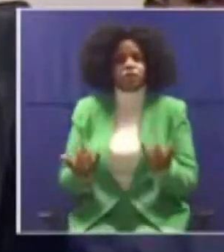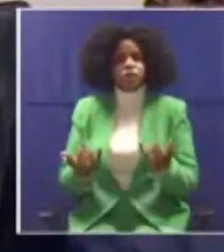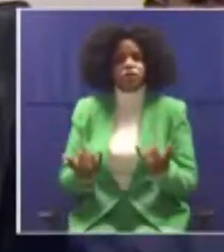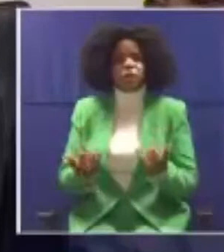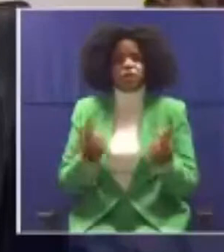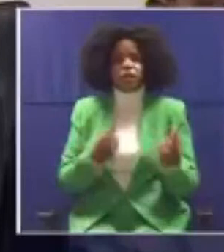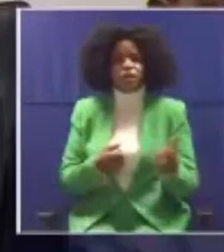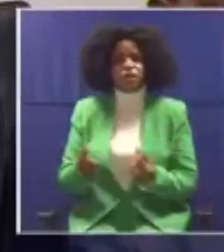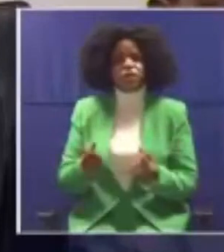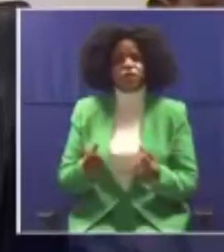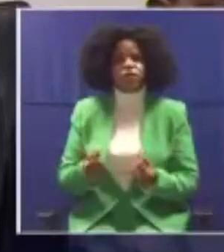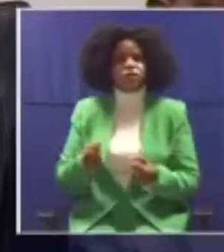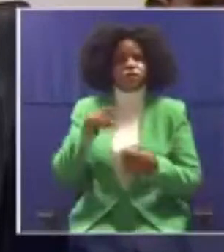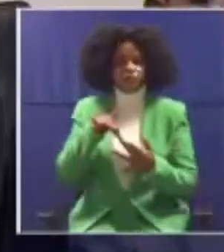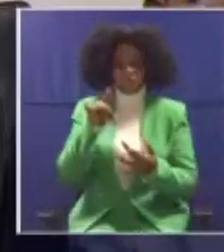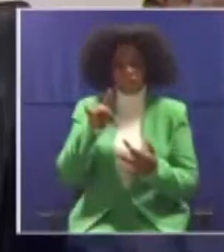relations